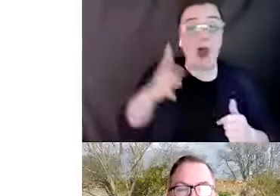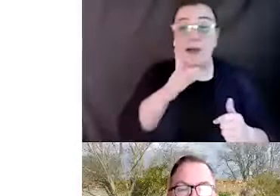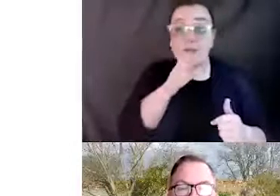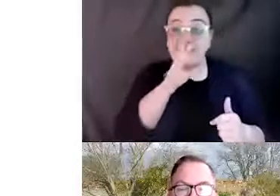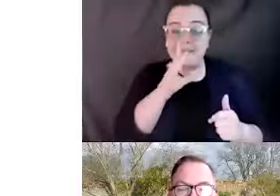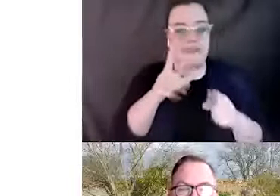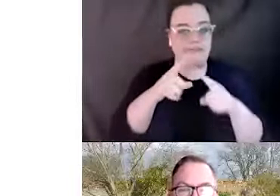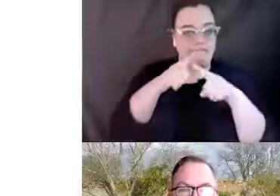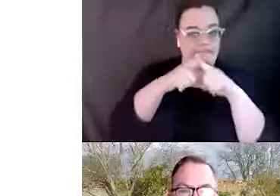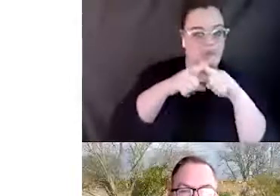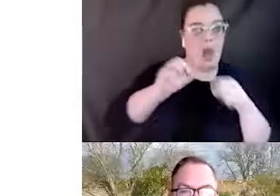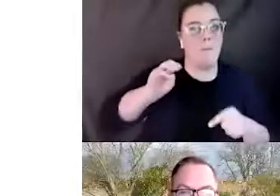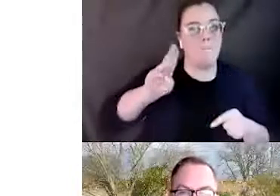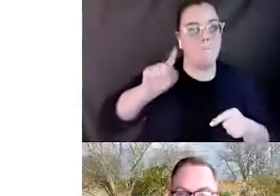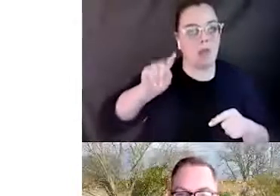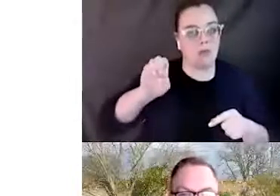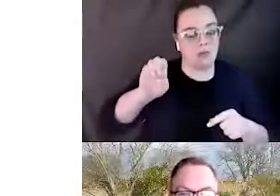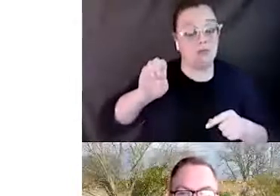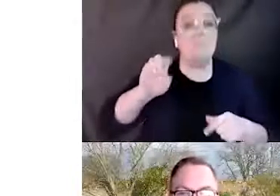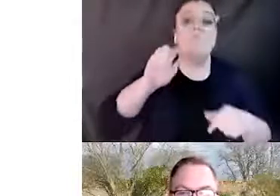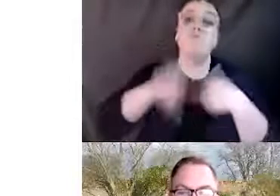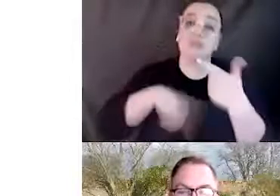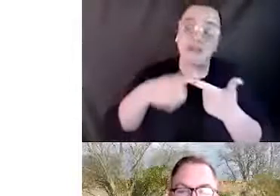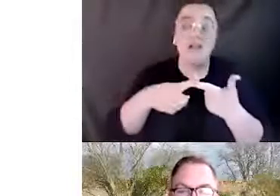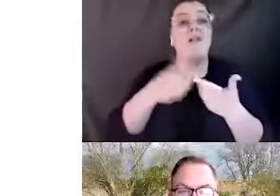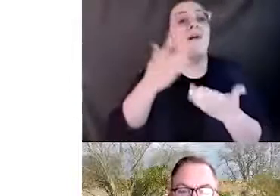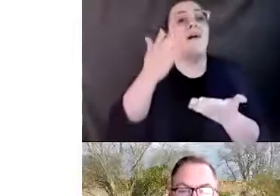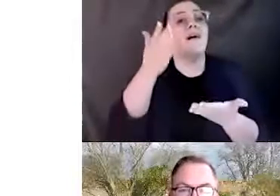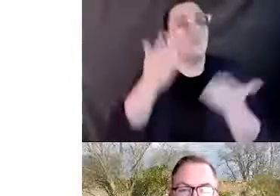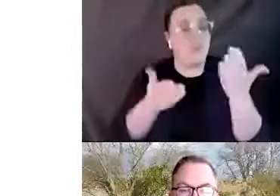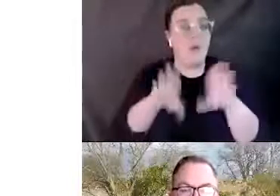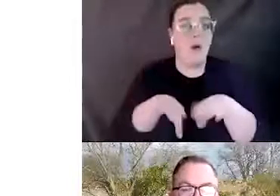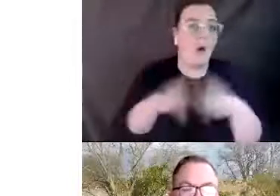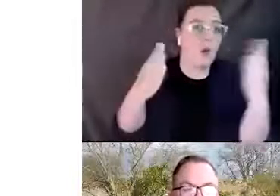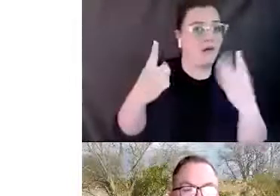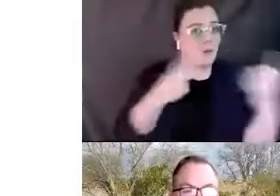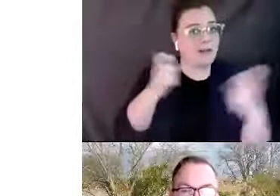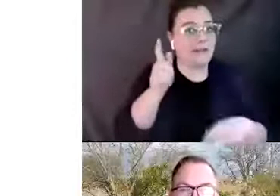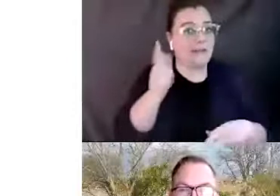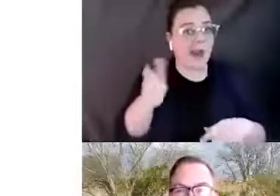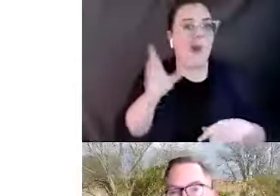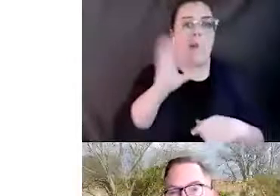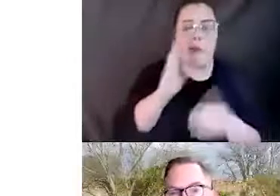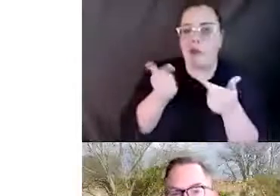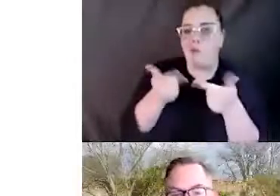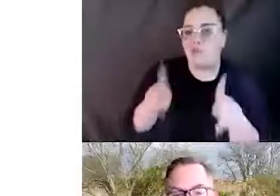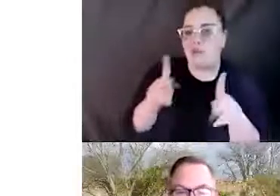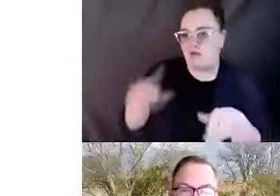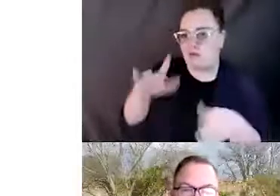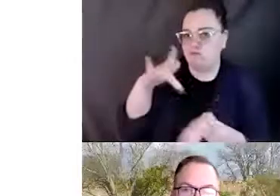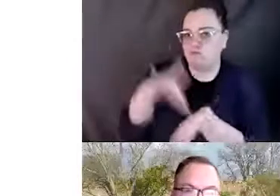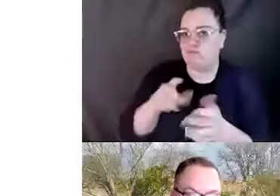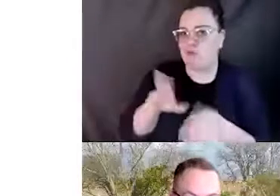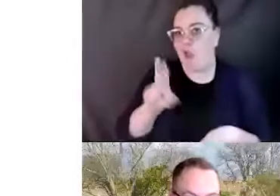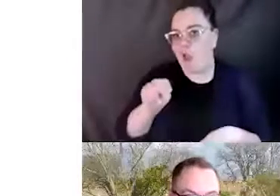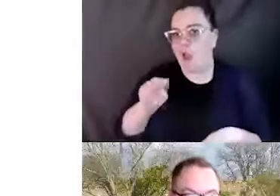may be letting you just ask questions, though generally you'll put your questions into